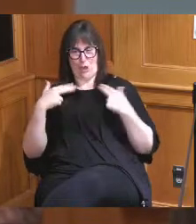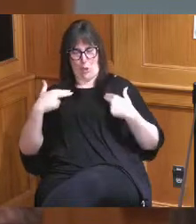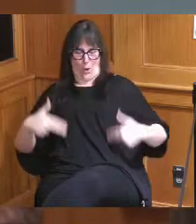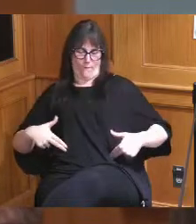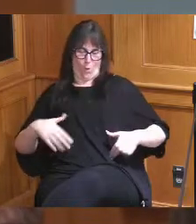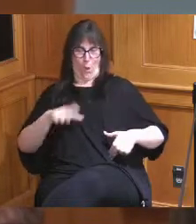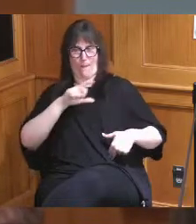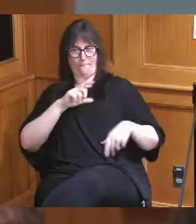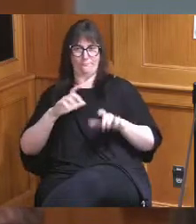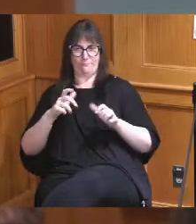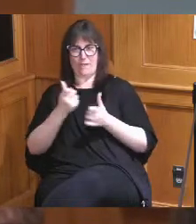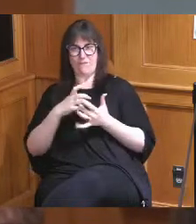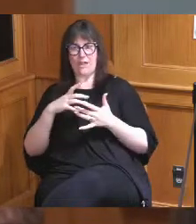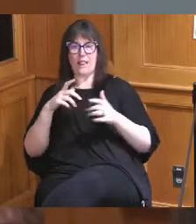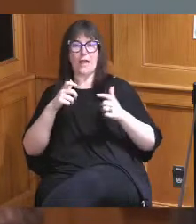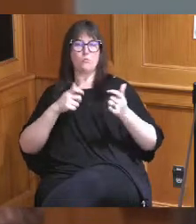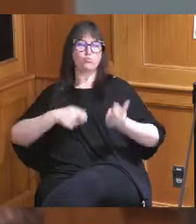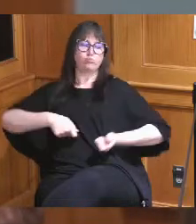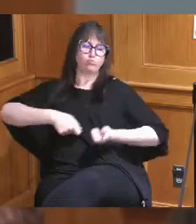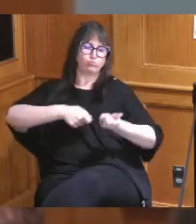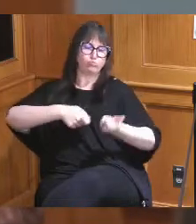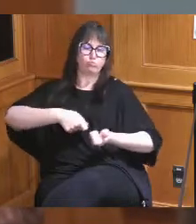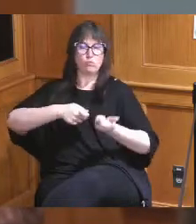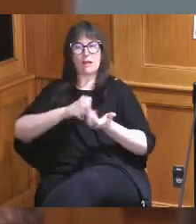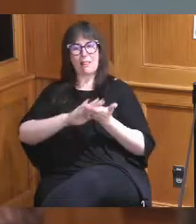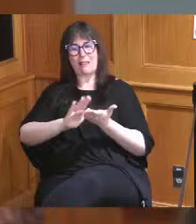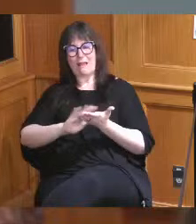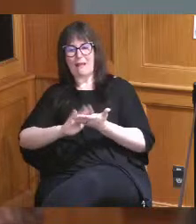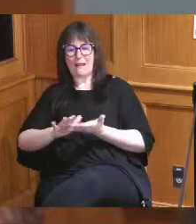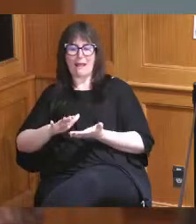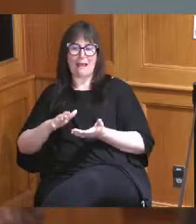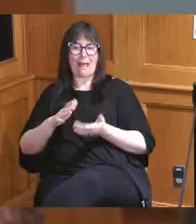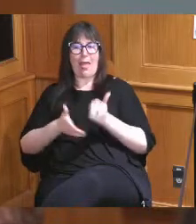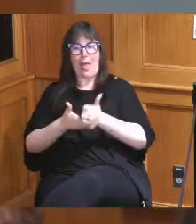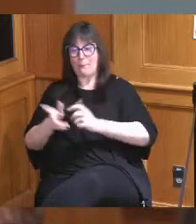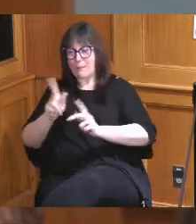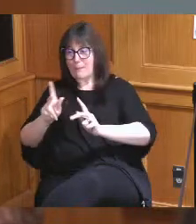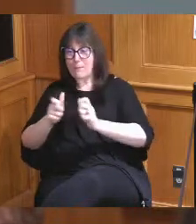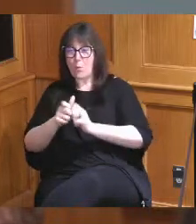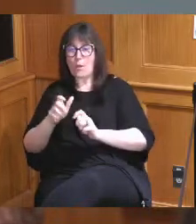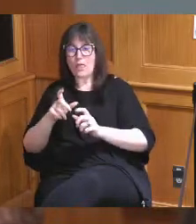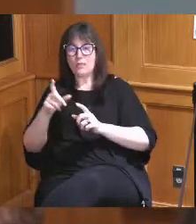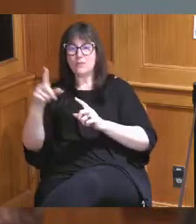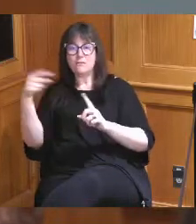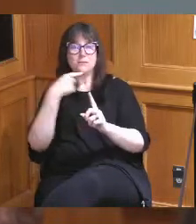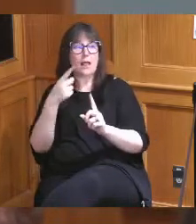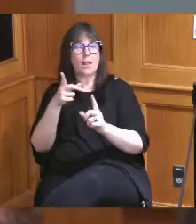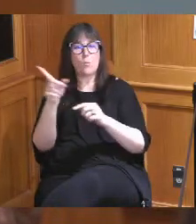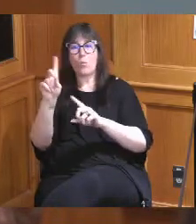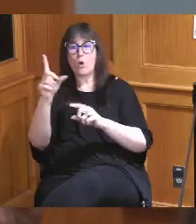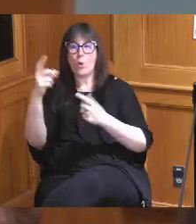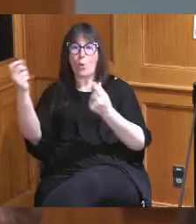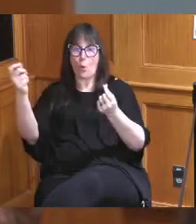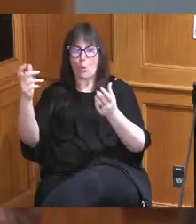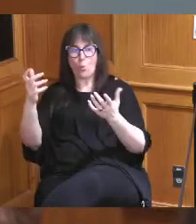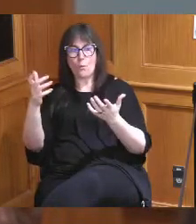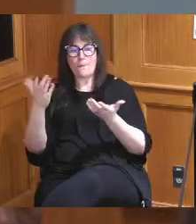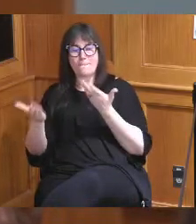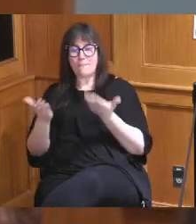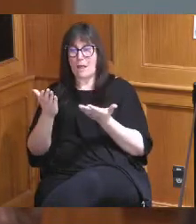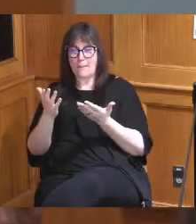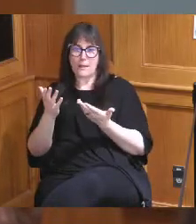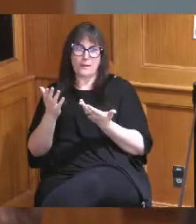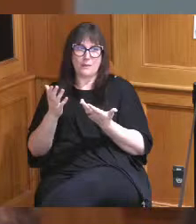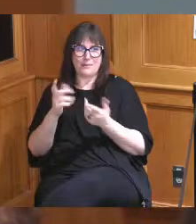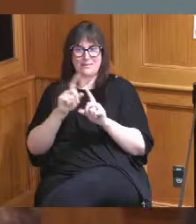uniforms out, maybe pressure washing streets, helping people with directions, helping people maybe at evenings if